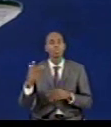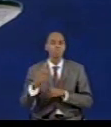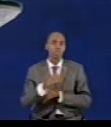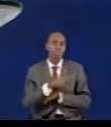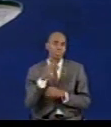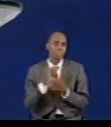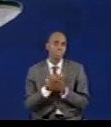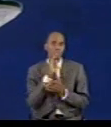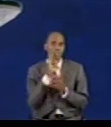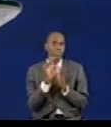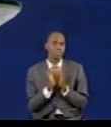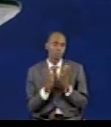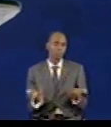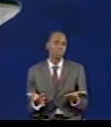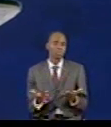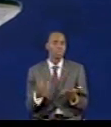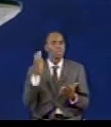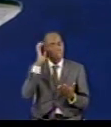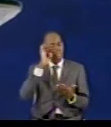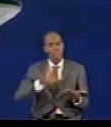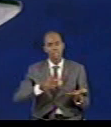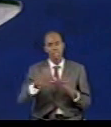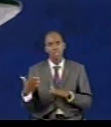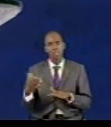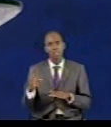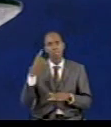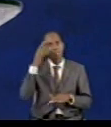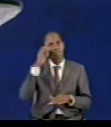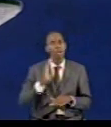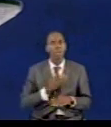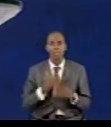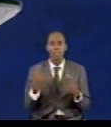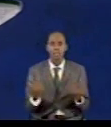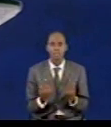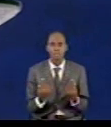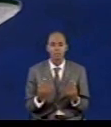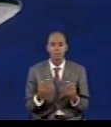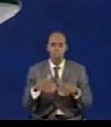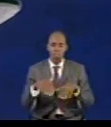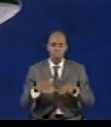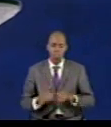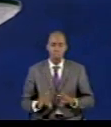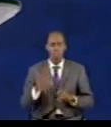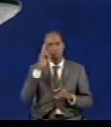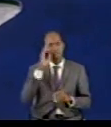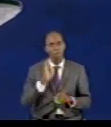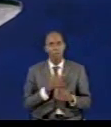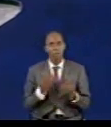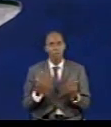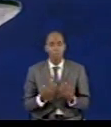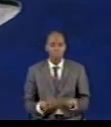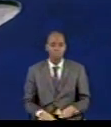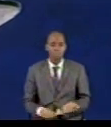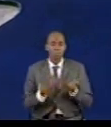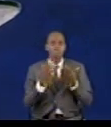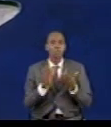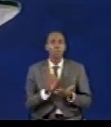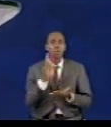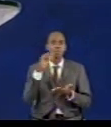gospel. He died for our sins, was buried. He rose again